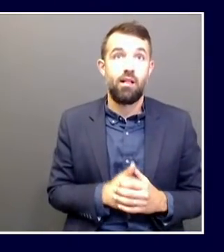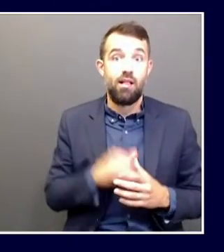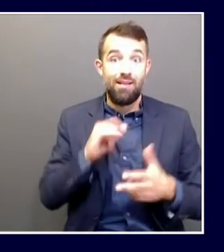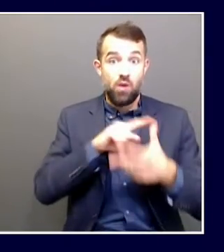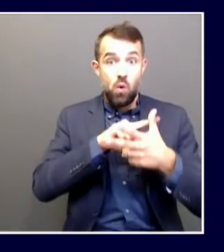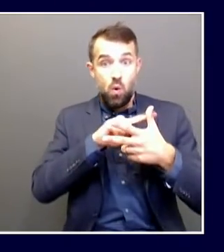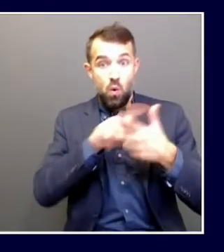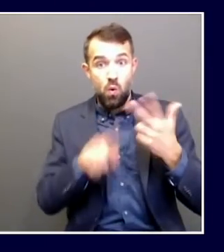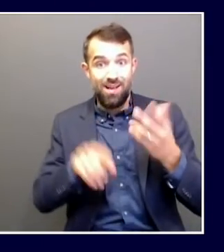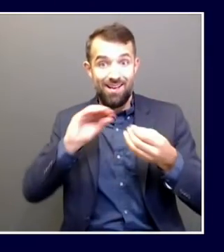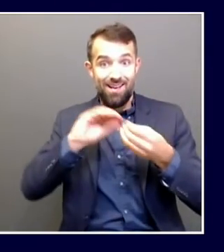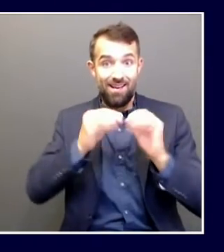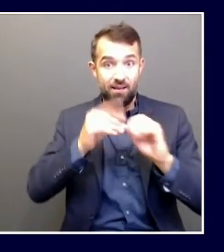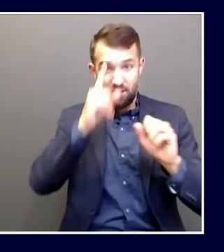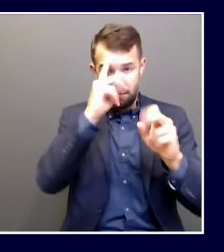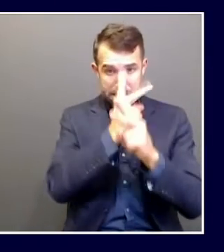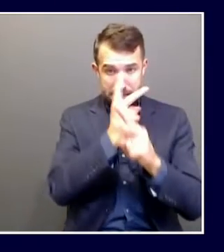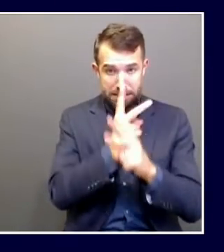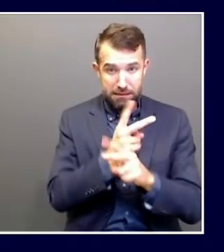the bank yet.